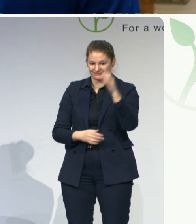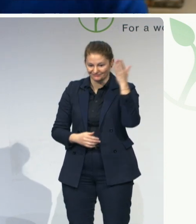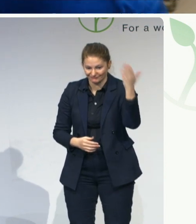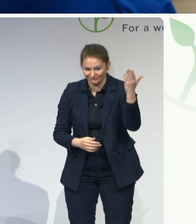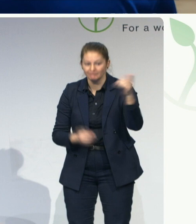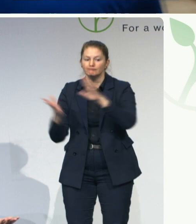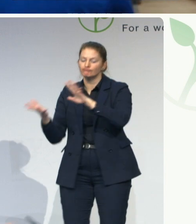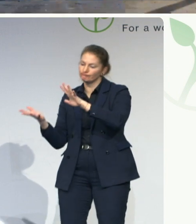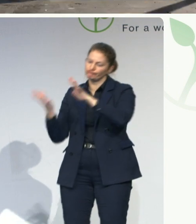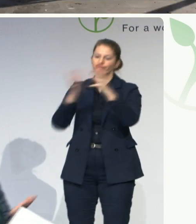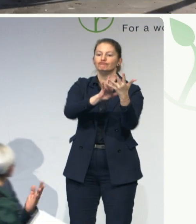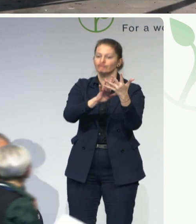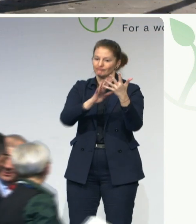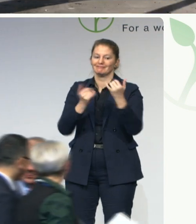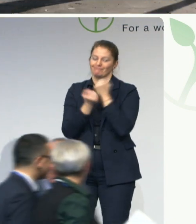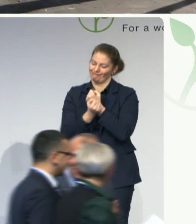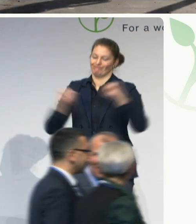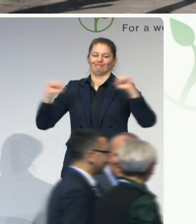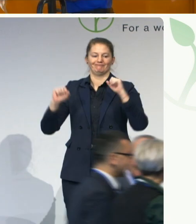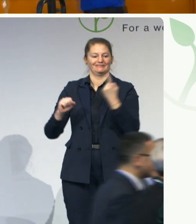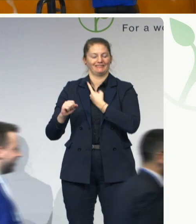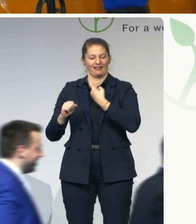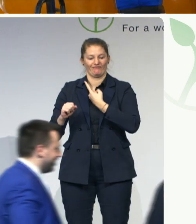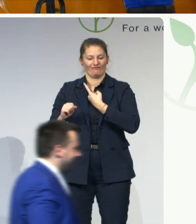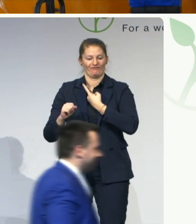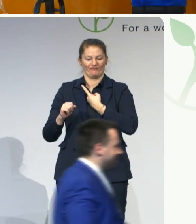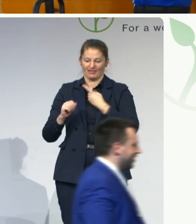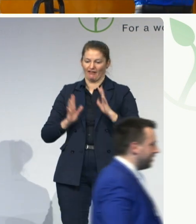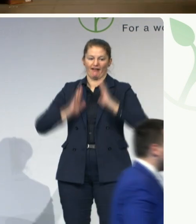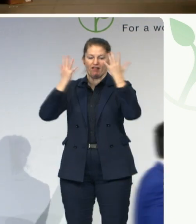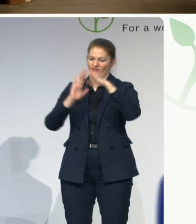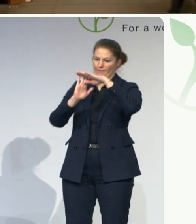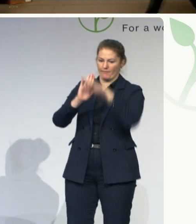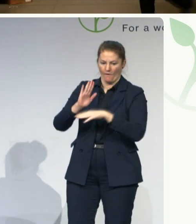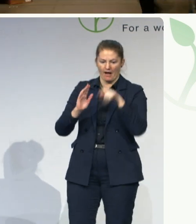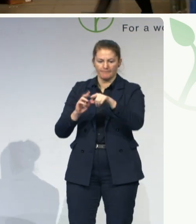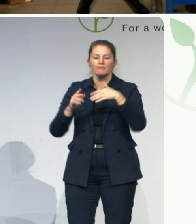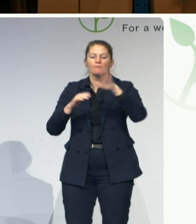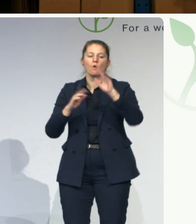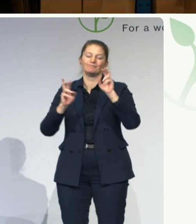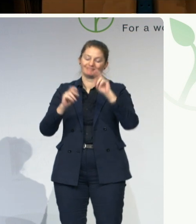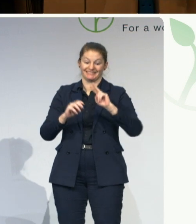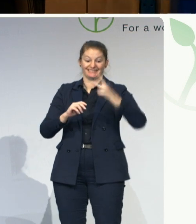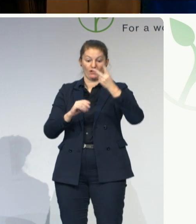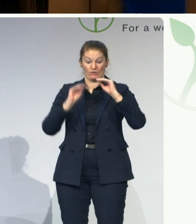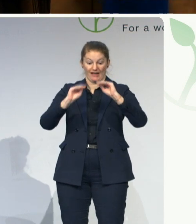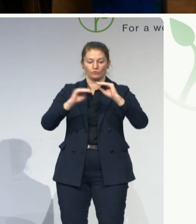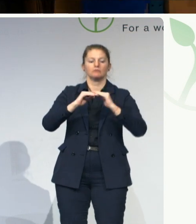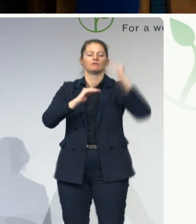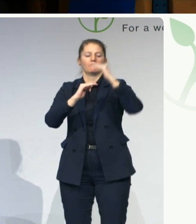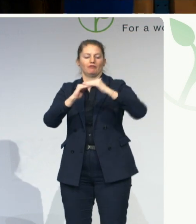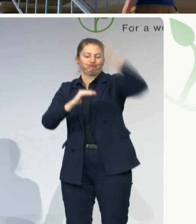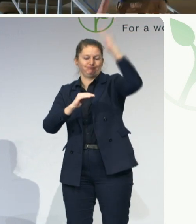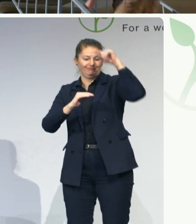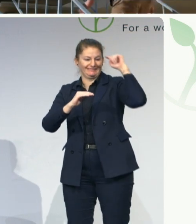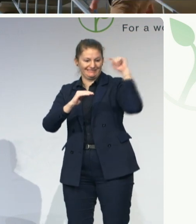offers post-secondary education for adults over 18 years with intellectual or developmental disabilities.